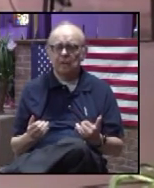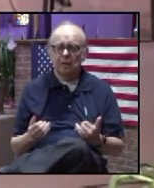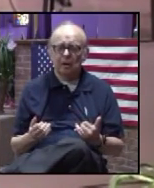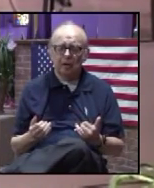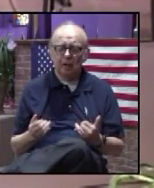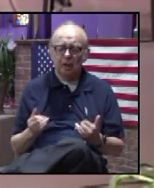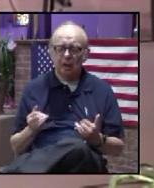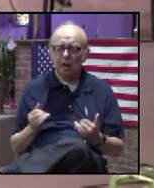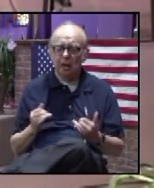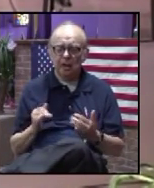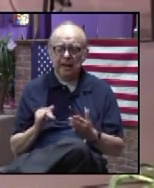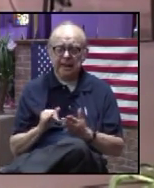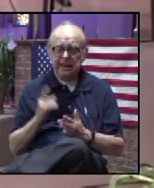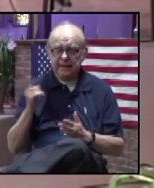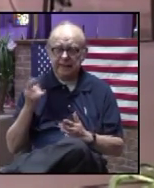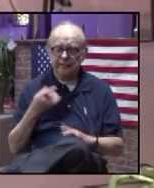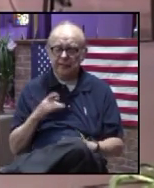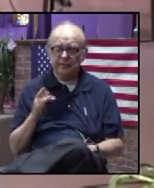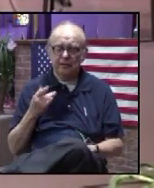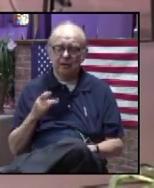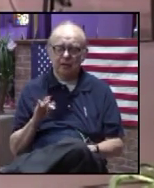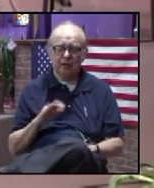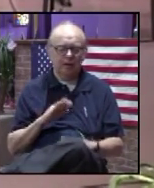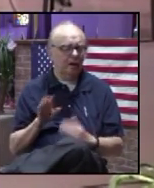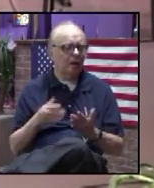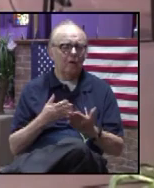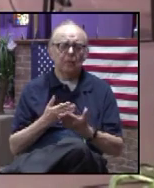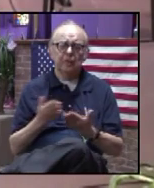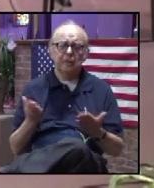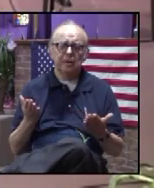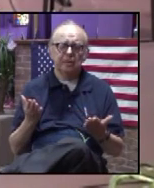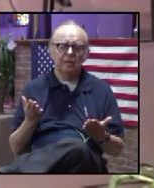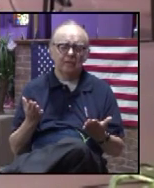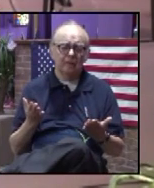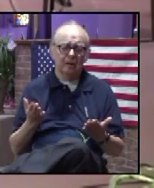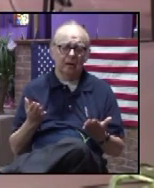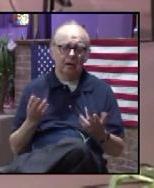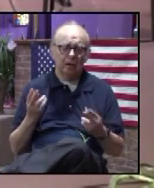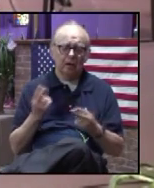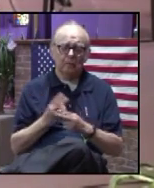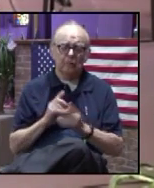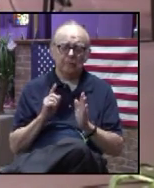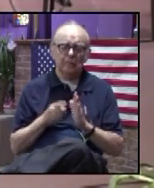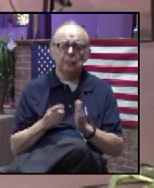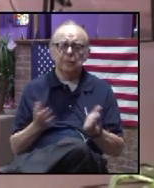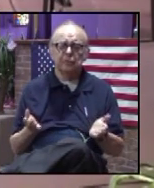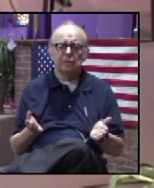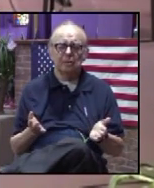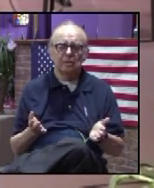has felt all of it in the worst moments.